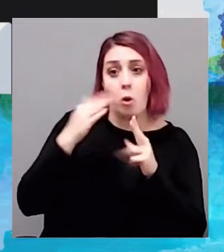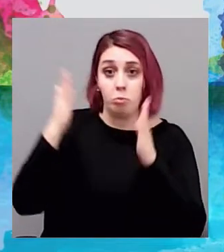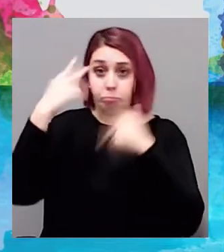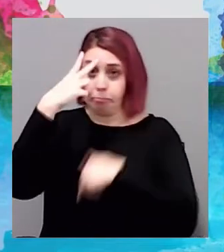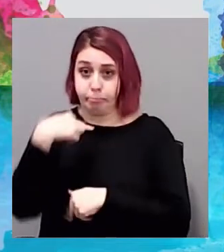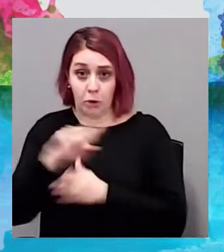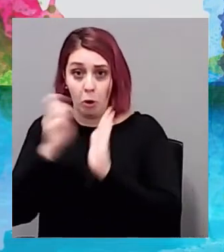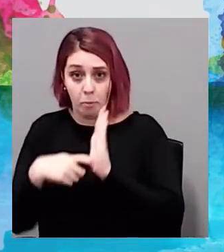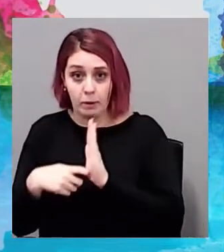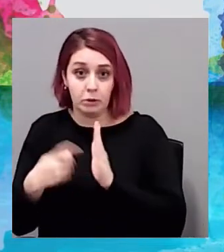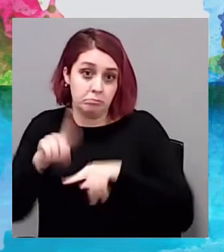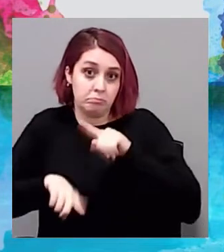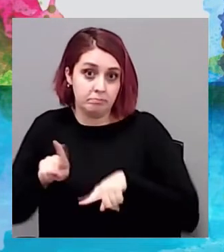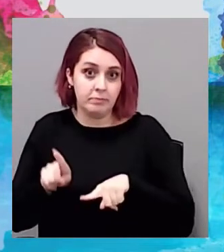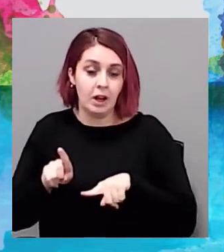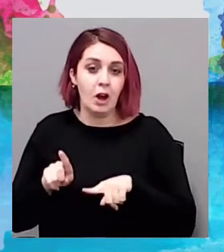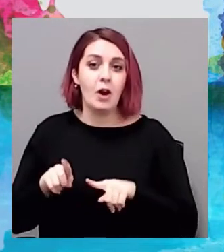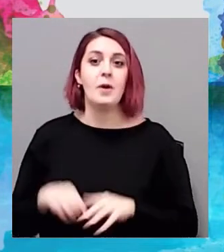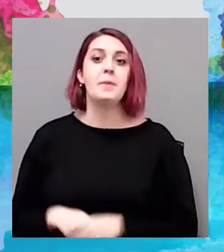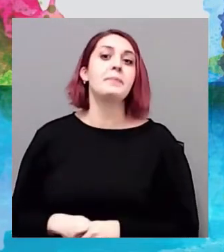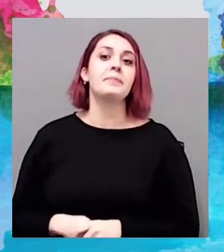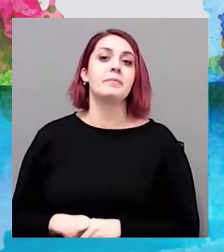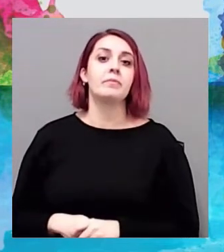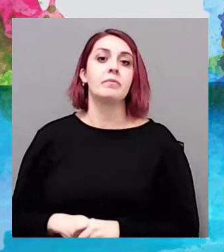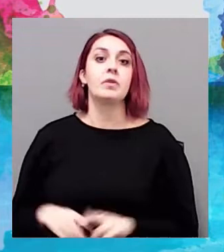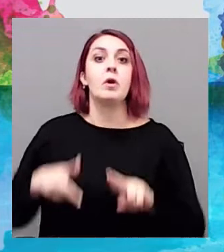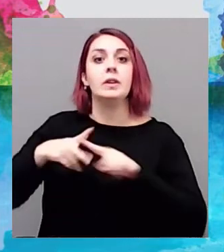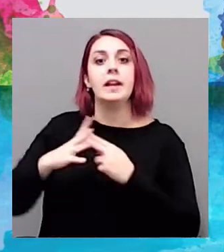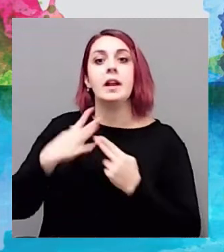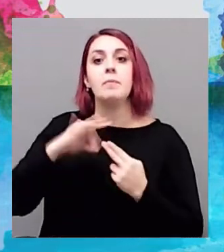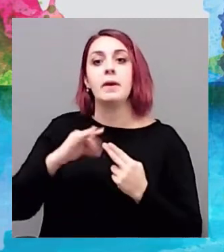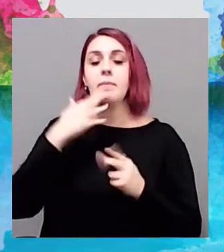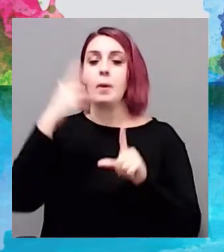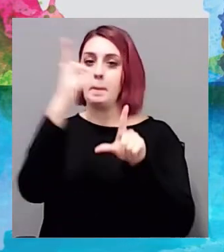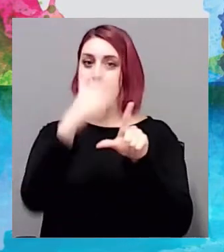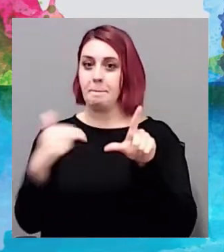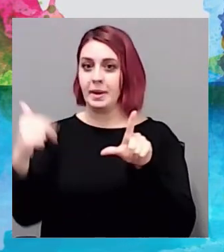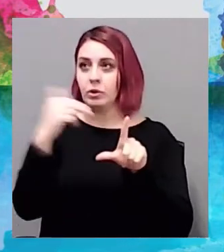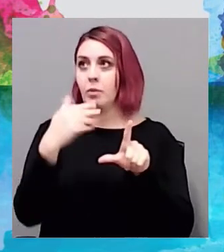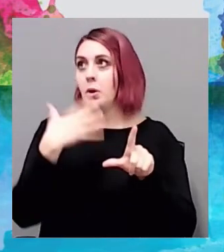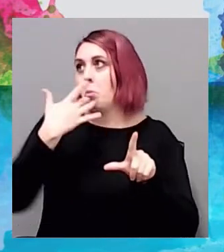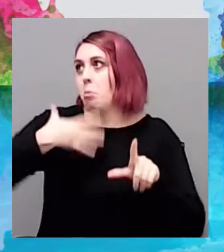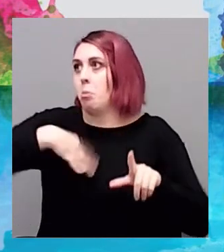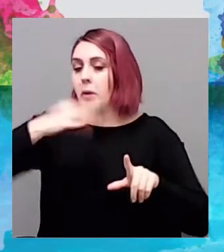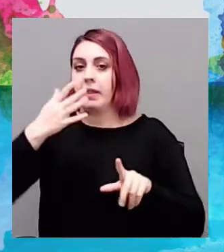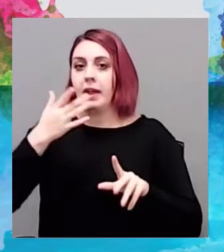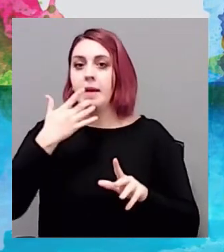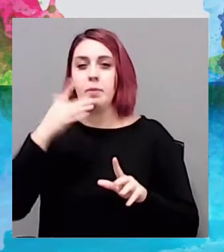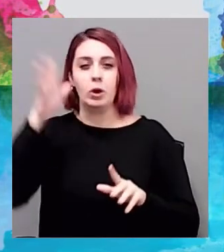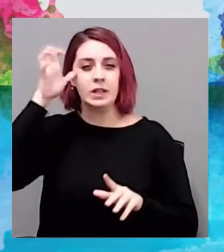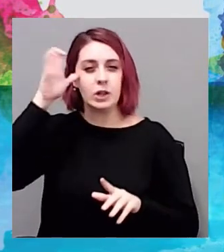people with low vision or no vision, to round out this workshop. This could be painting, or it could be a